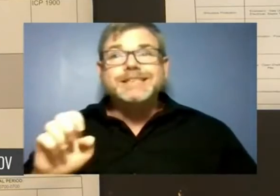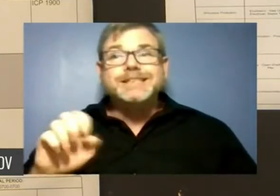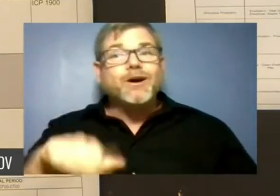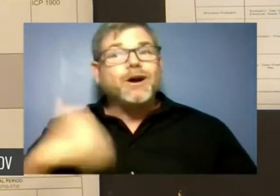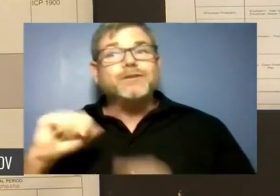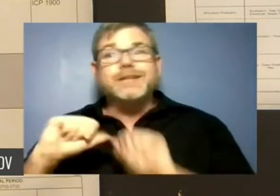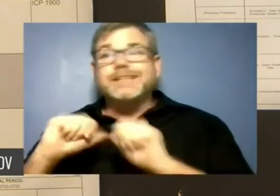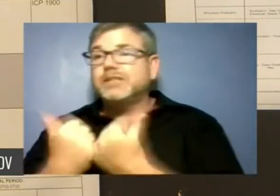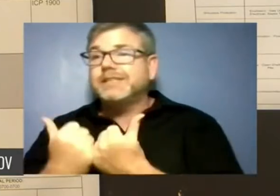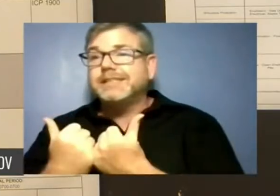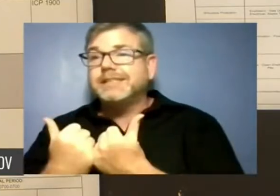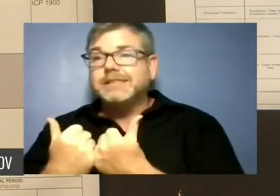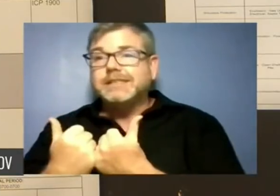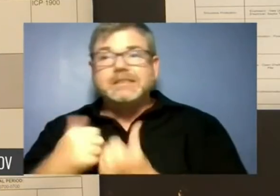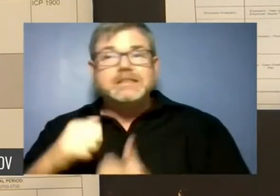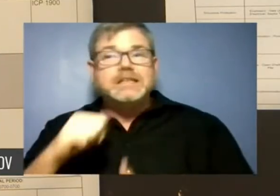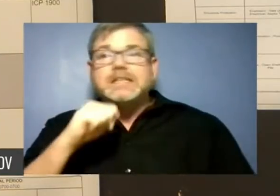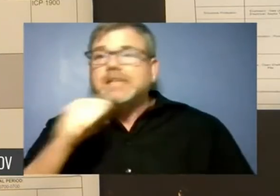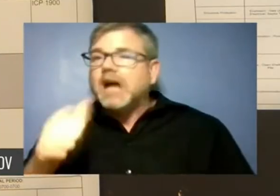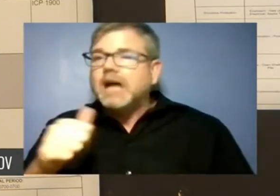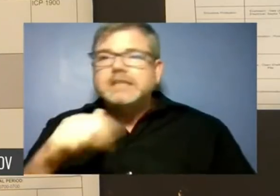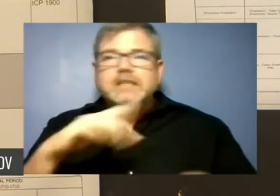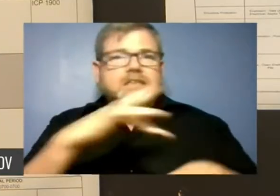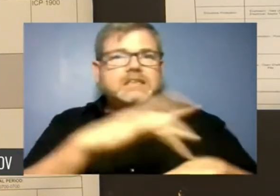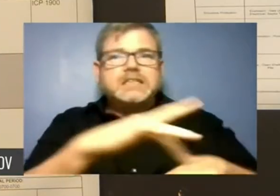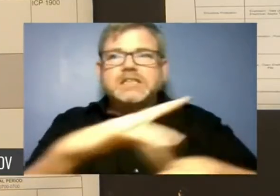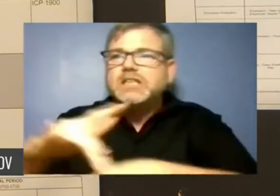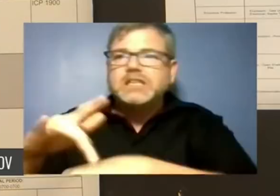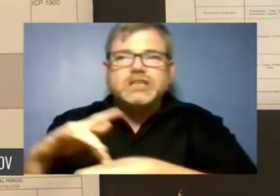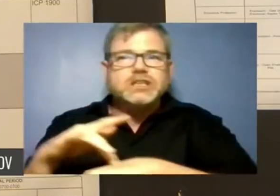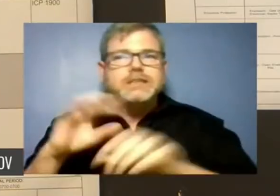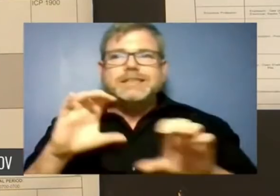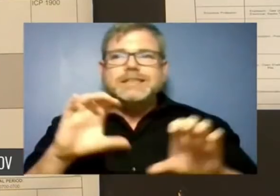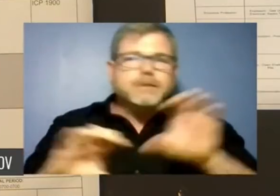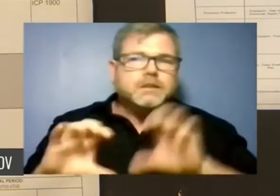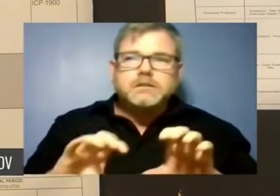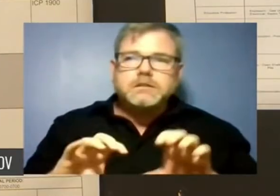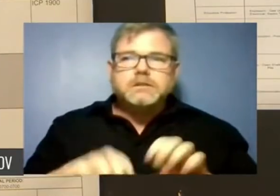start their work, and again, that's part of the recovery process to get folks back to their homes quickly.